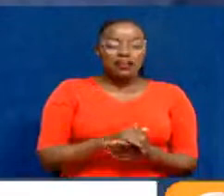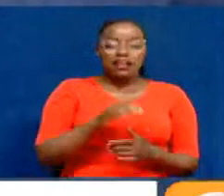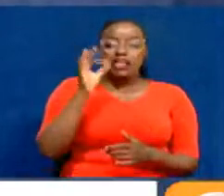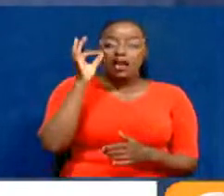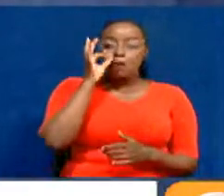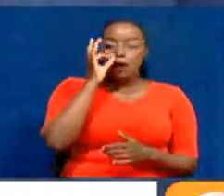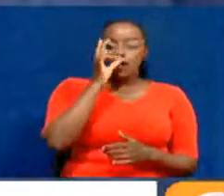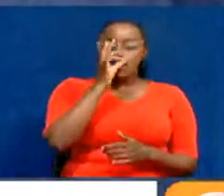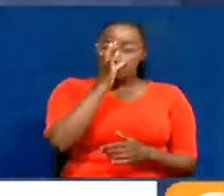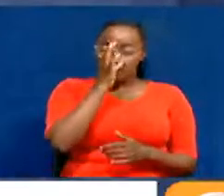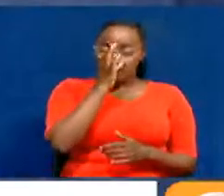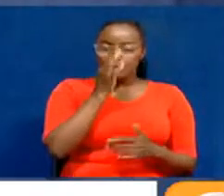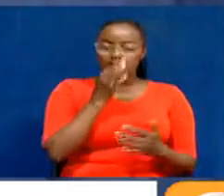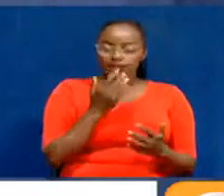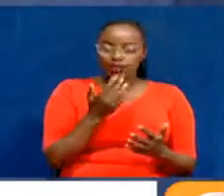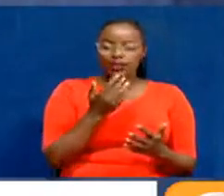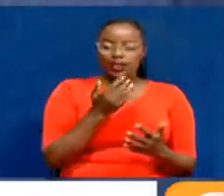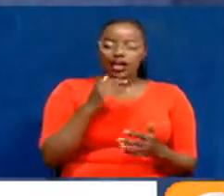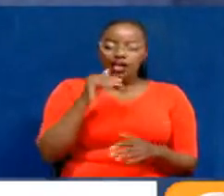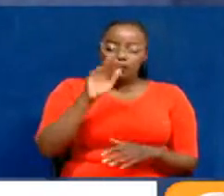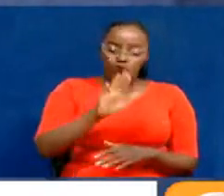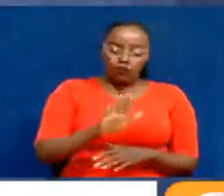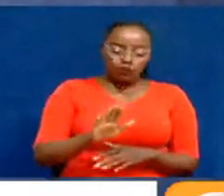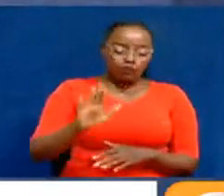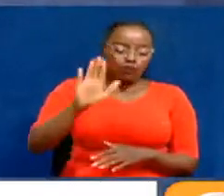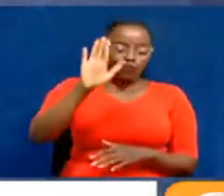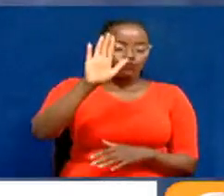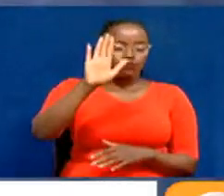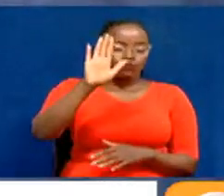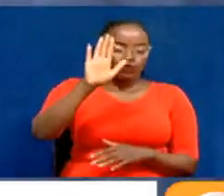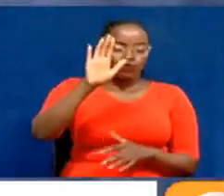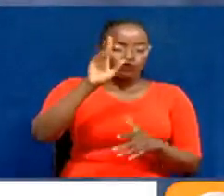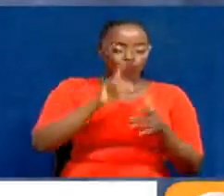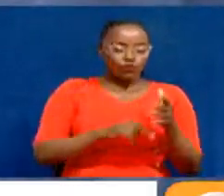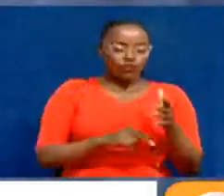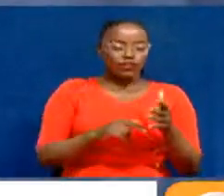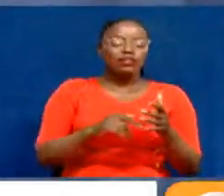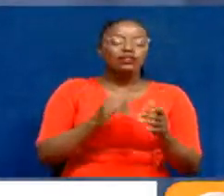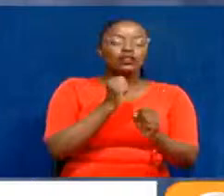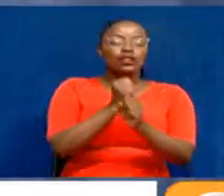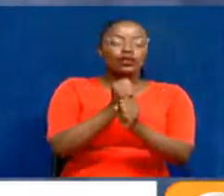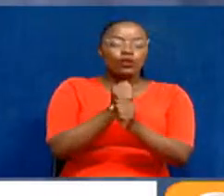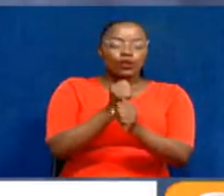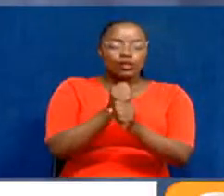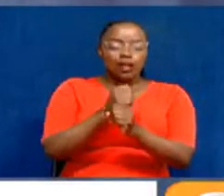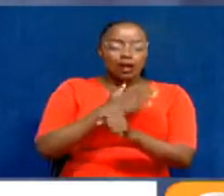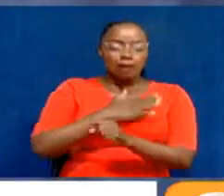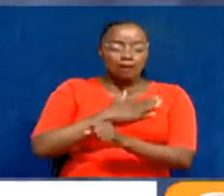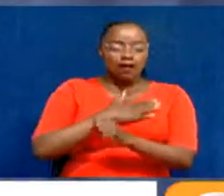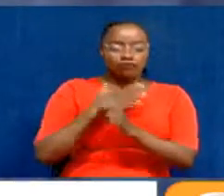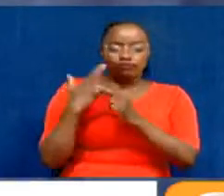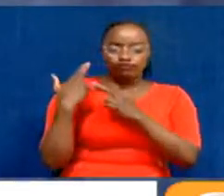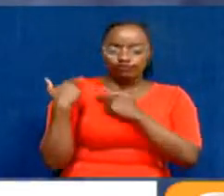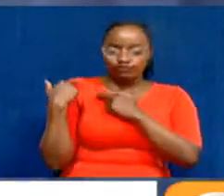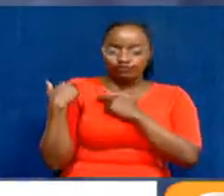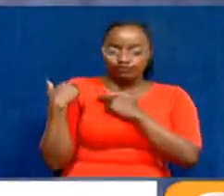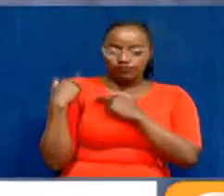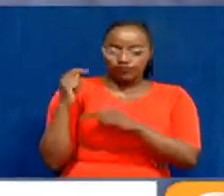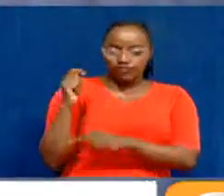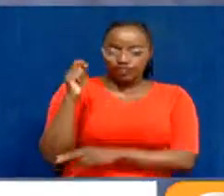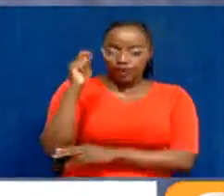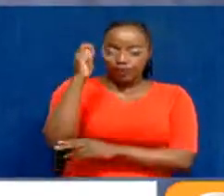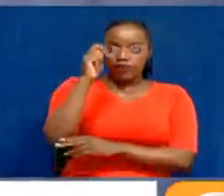Mwai Kibaki, naapa kwamba nitatenda kazi zangu za